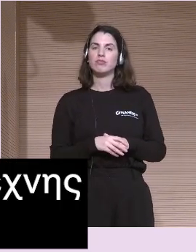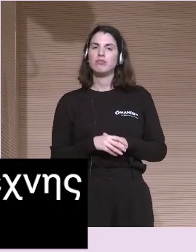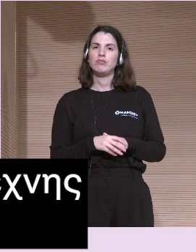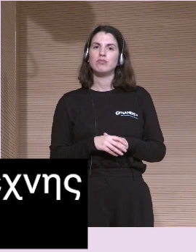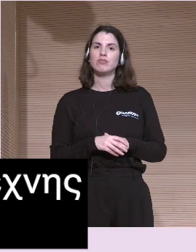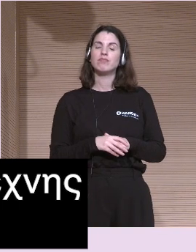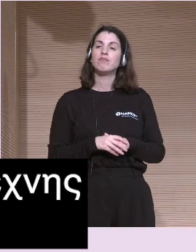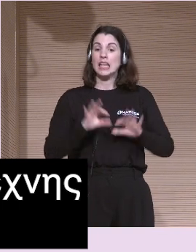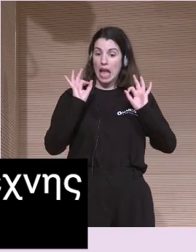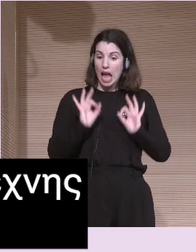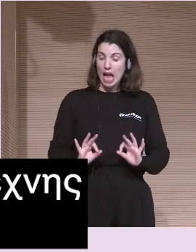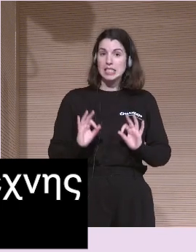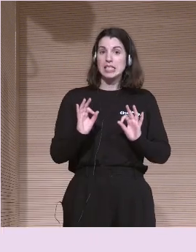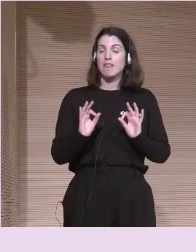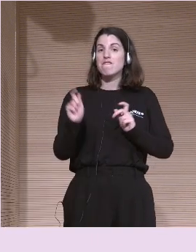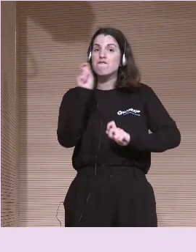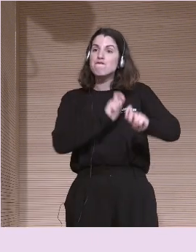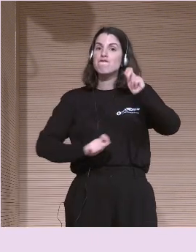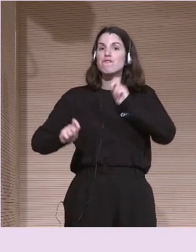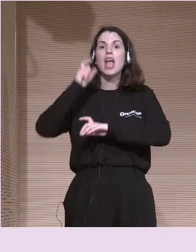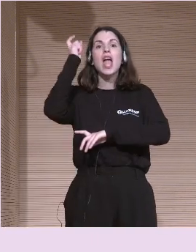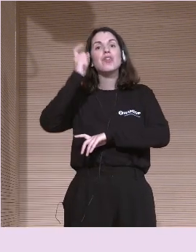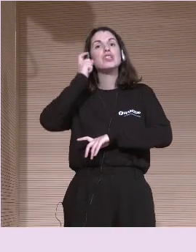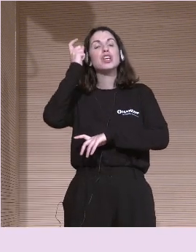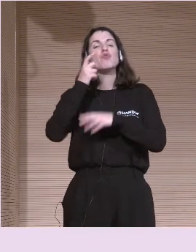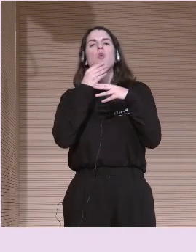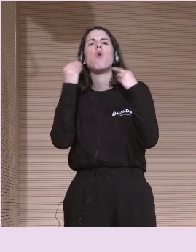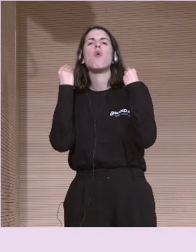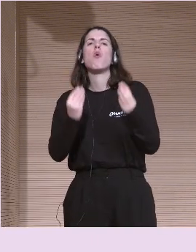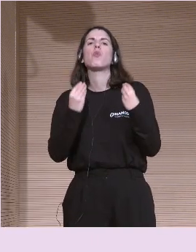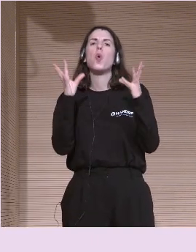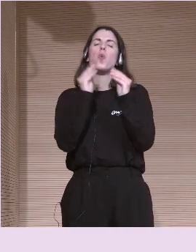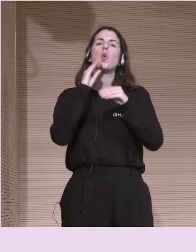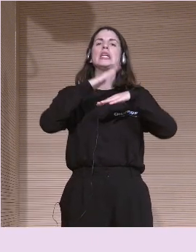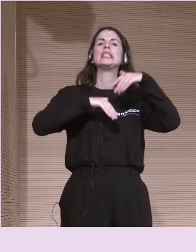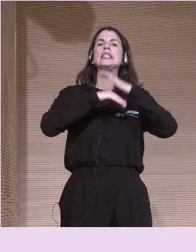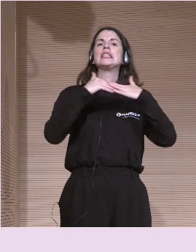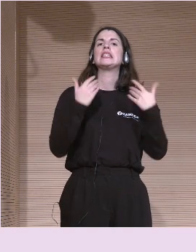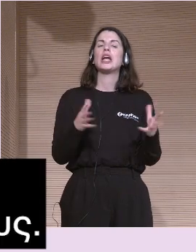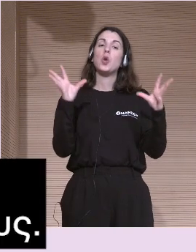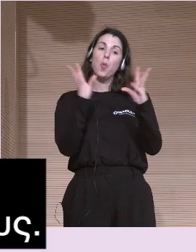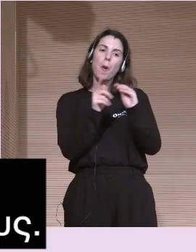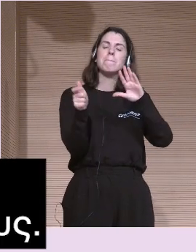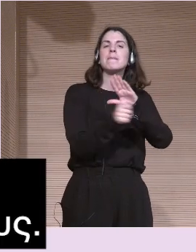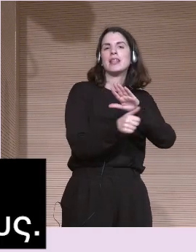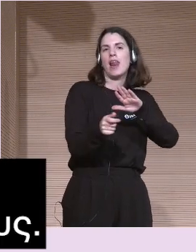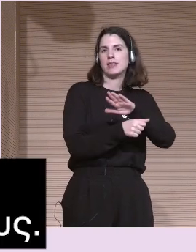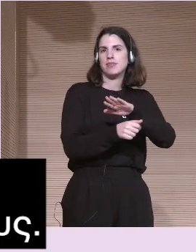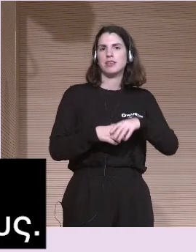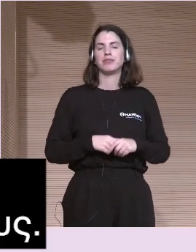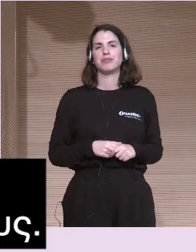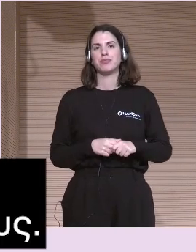of art on migration themes. In fact, the call out was so successful that they're going to do a second iteration of that. So it's about being